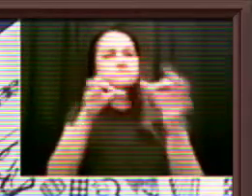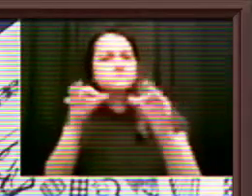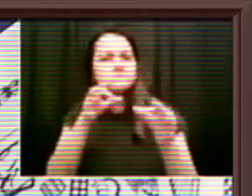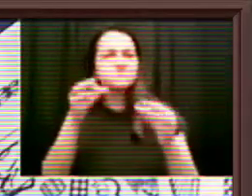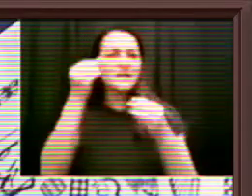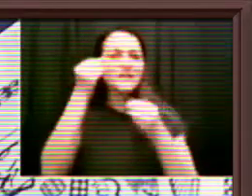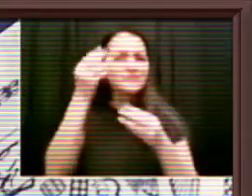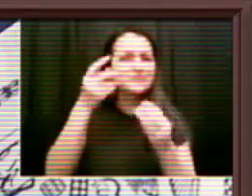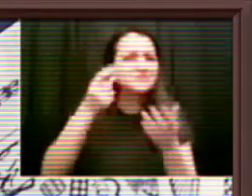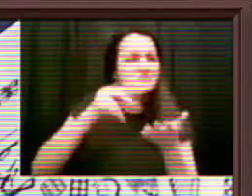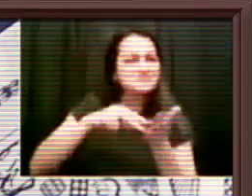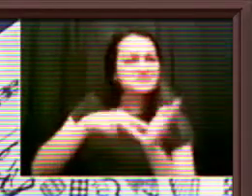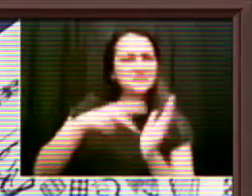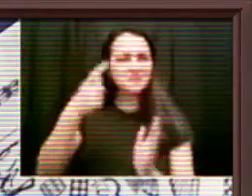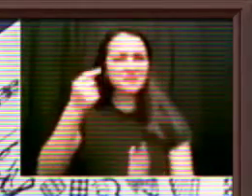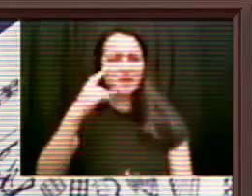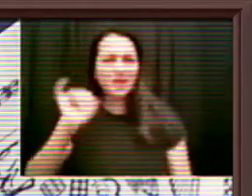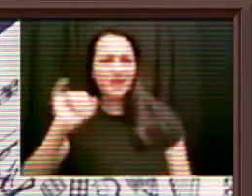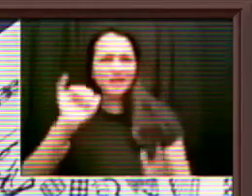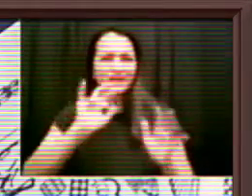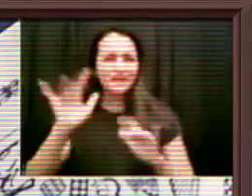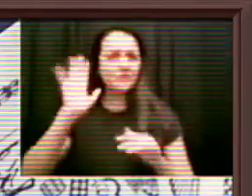100%.